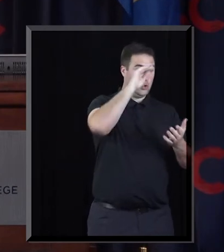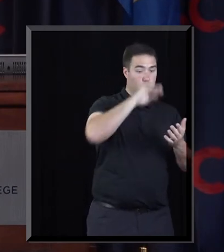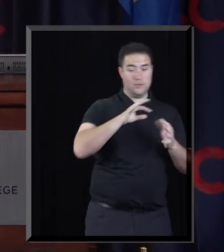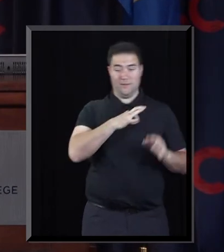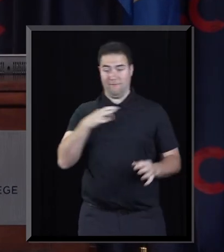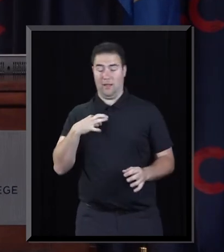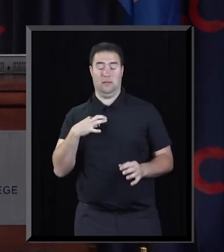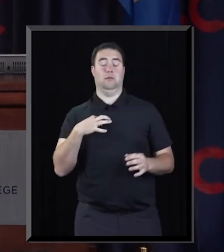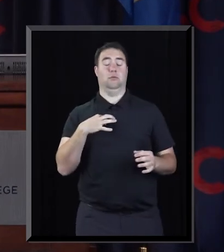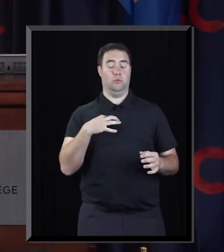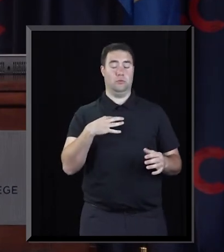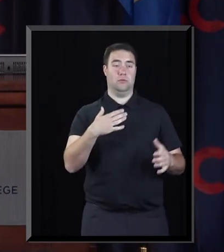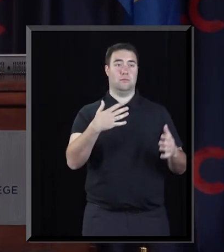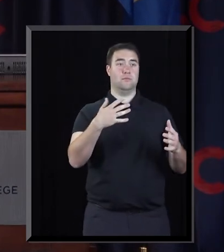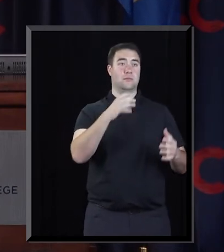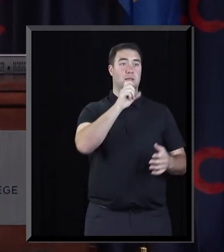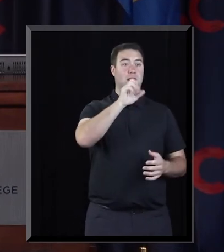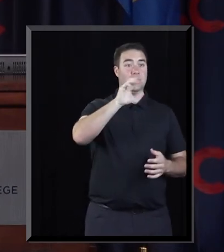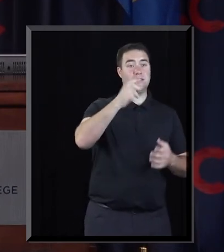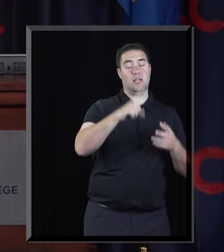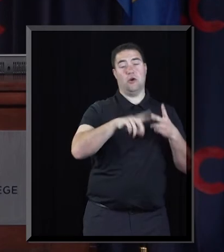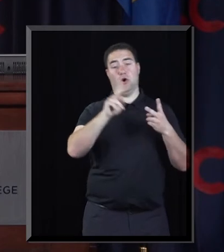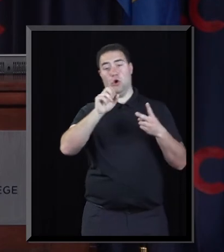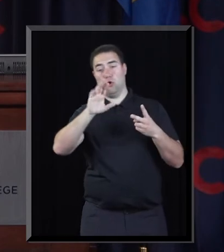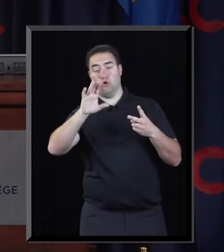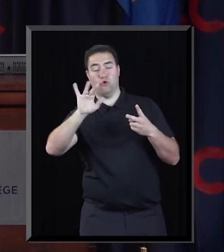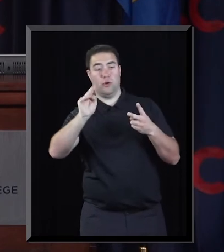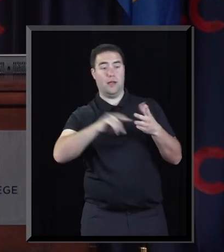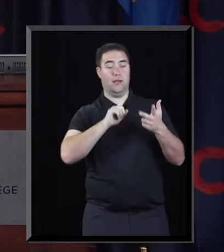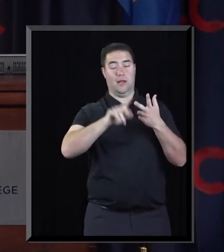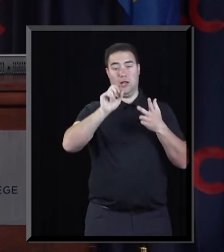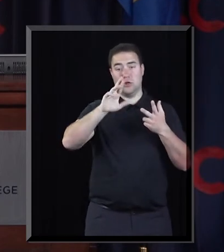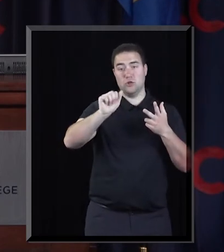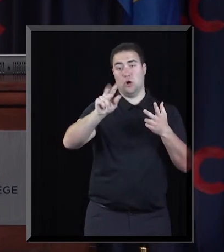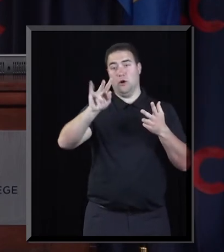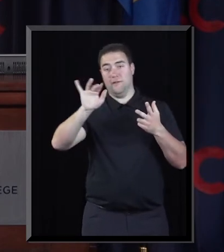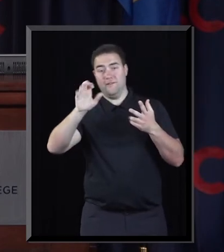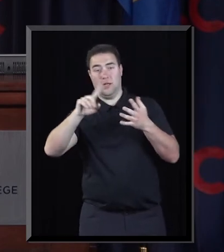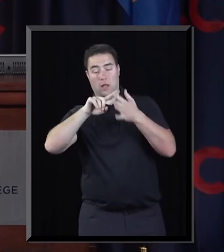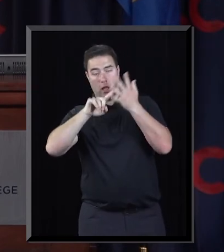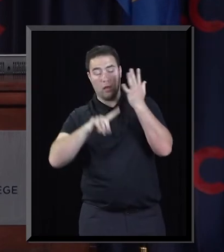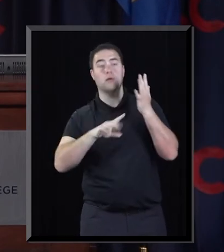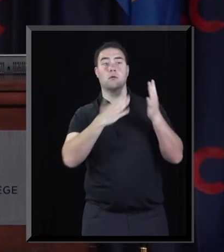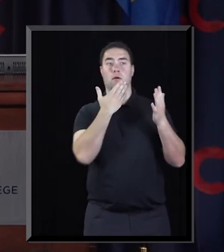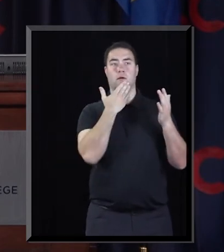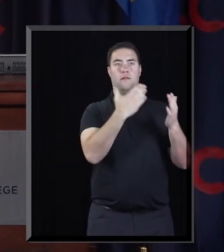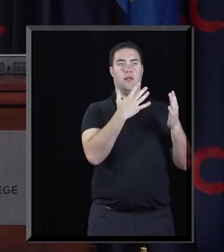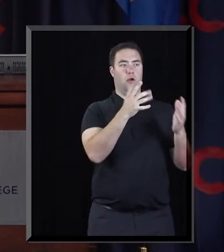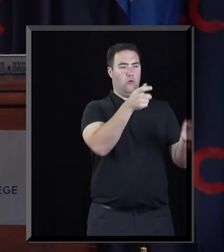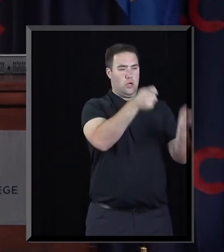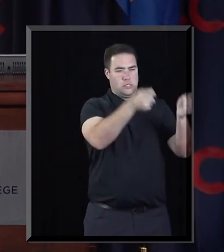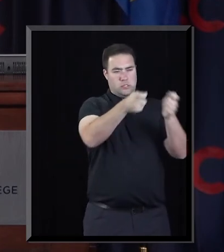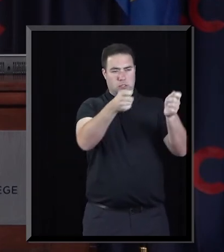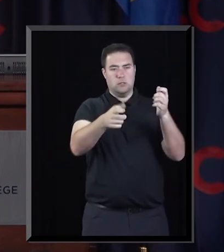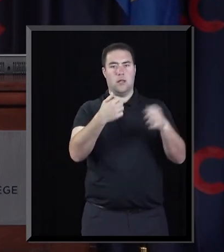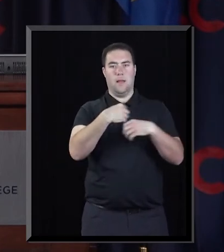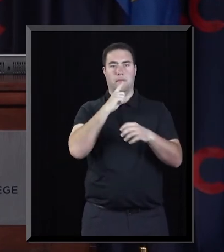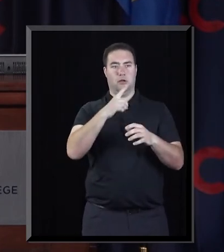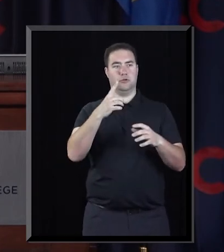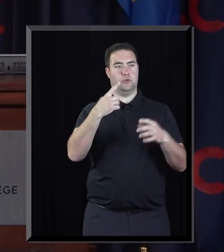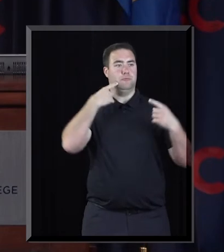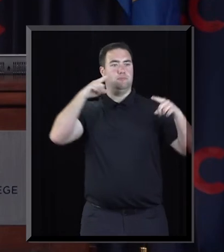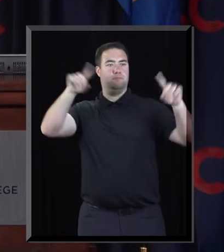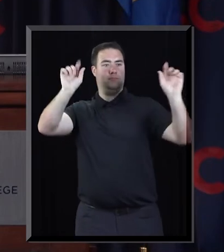So I'd like to thank Sarah, Karina, Vicky, and Julie, and Tara for adjusting with us and trying to figure out how to salvage the rest of our semester.